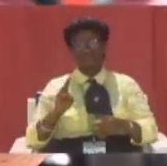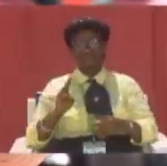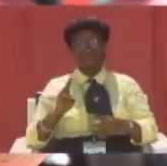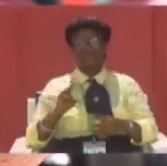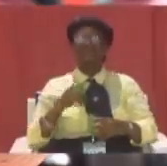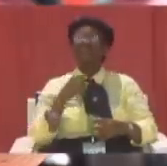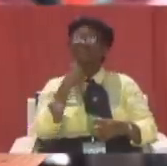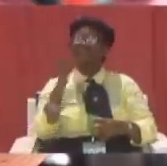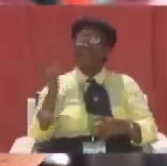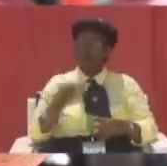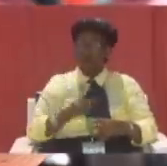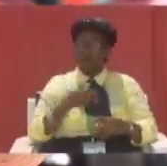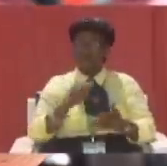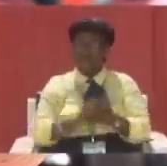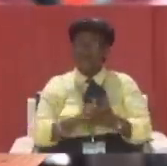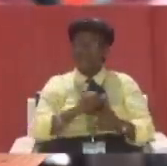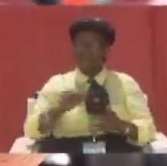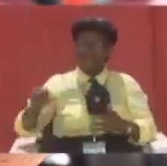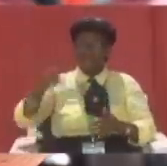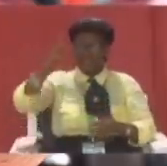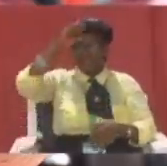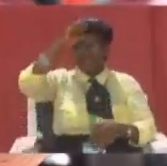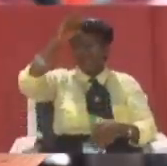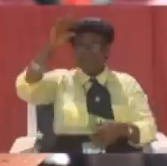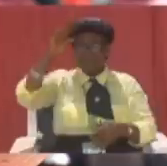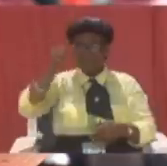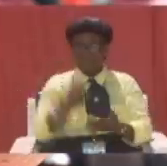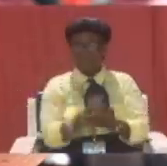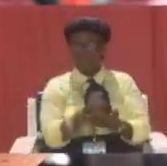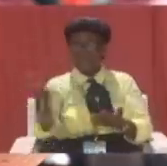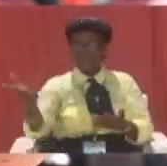Daniel 6:19-27 tells us that a man spent a night